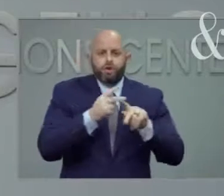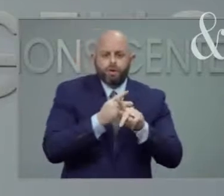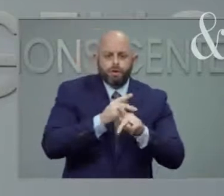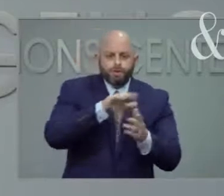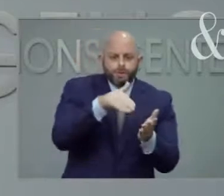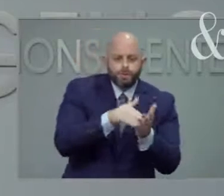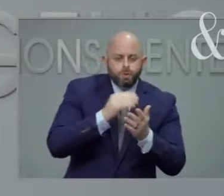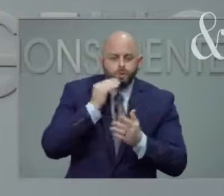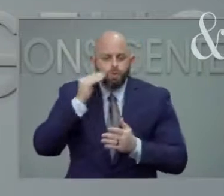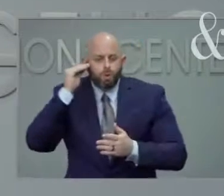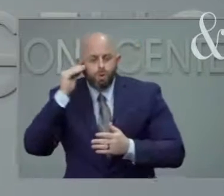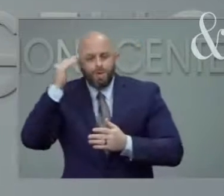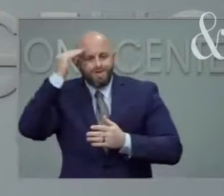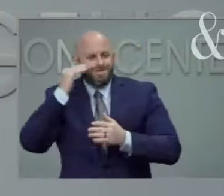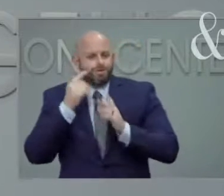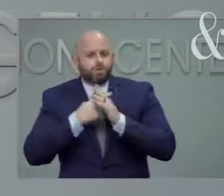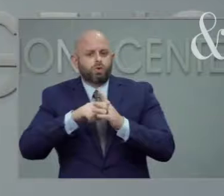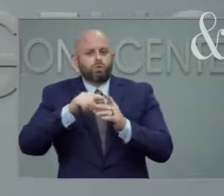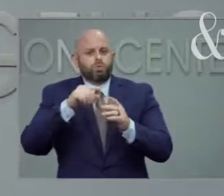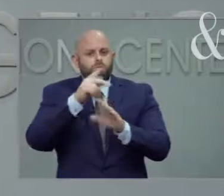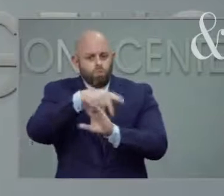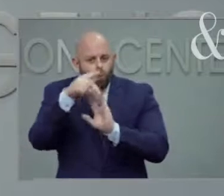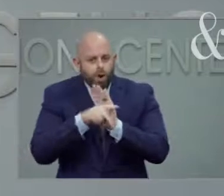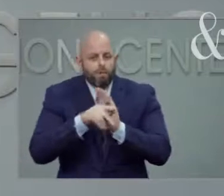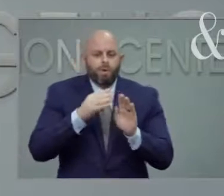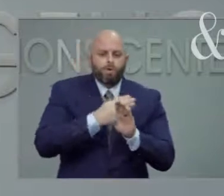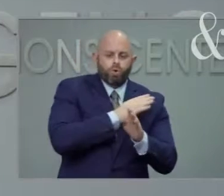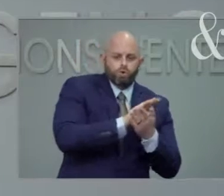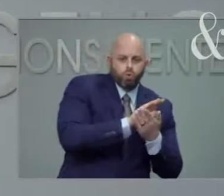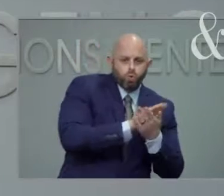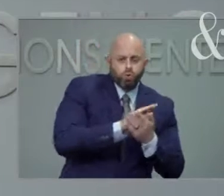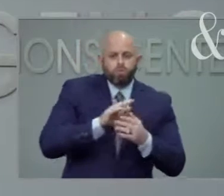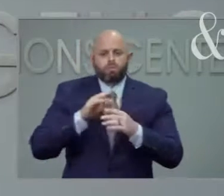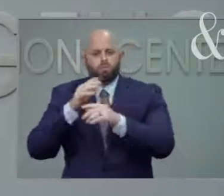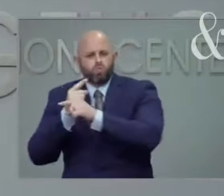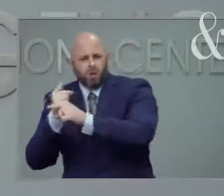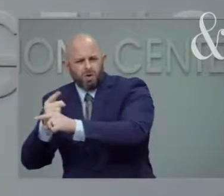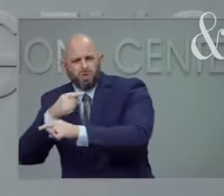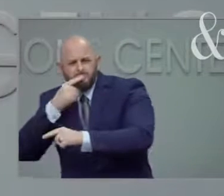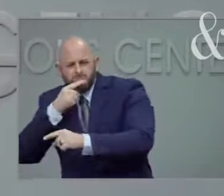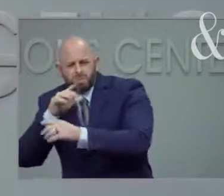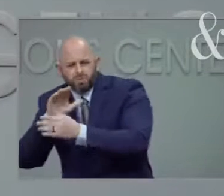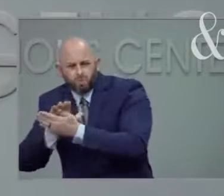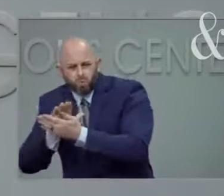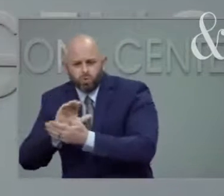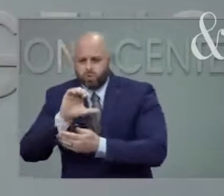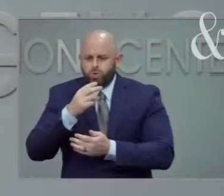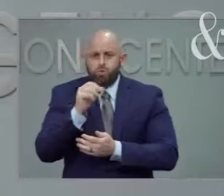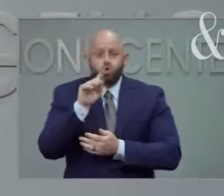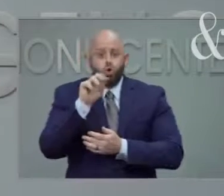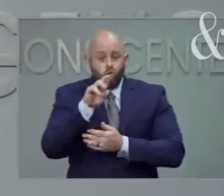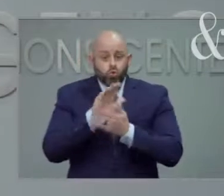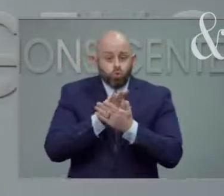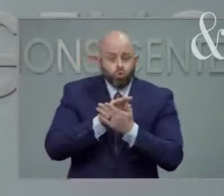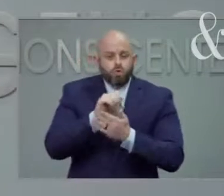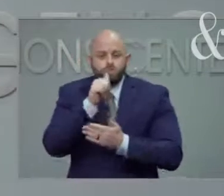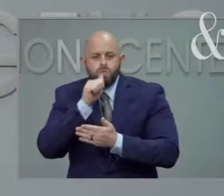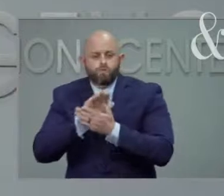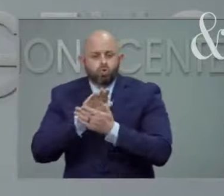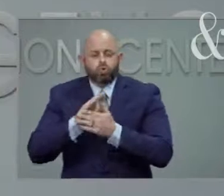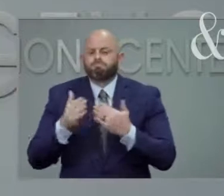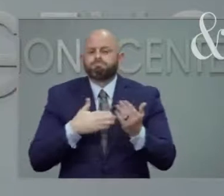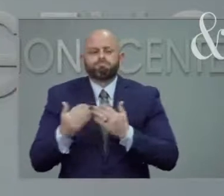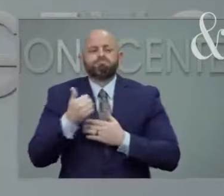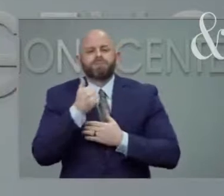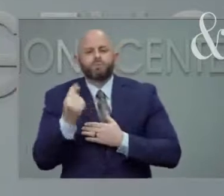programs, preschool and pre-K programs, traditional public schools, charter schools, and private schools. Anyone who must